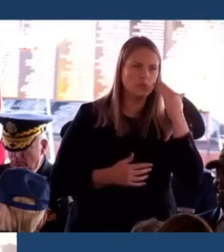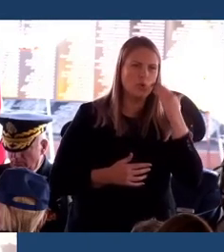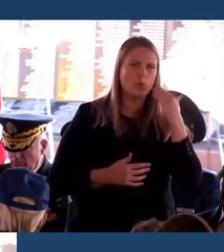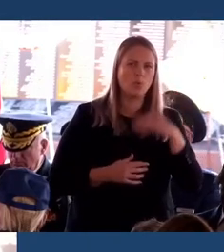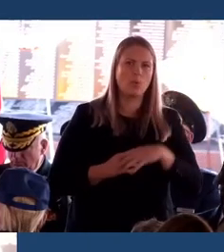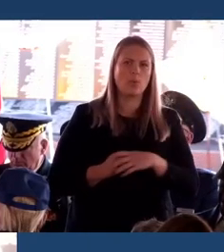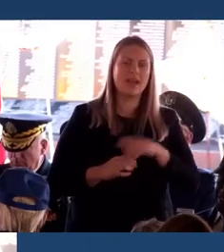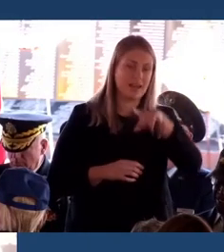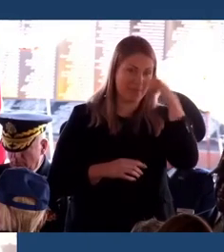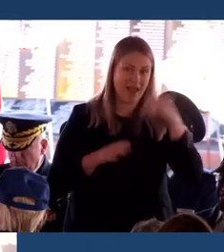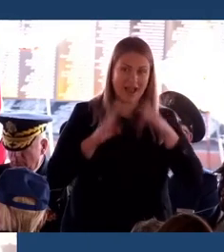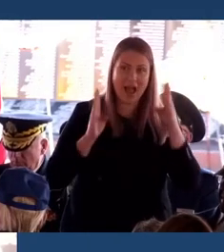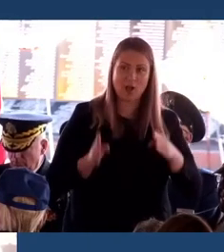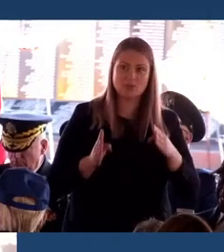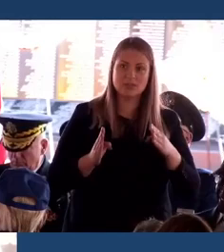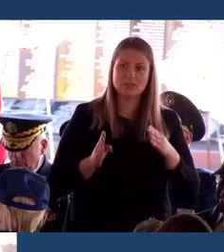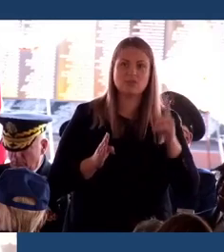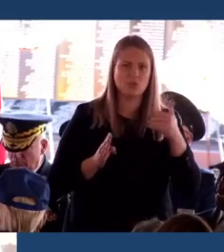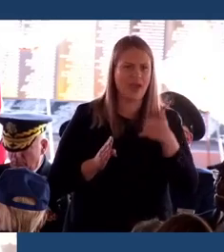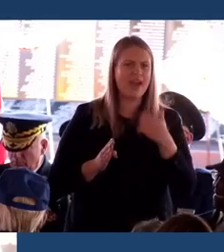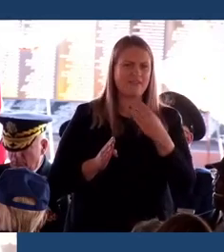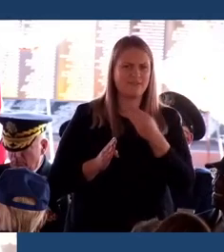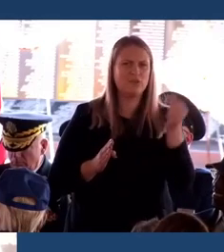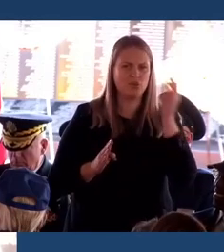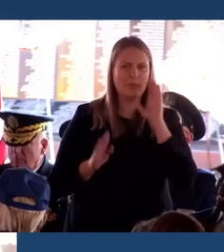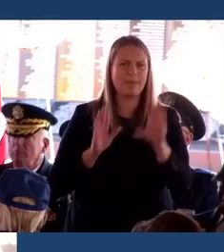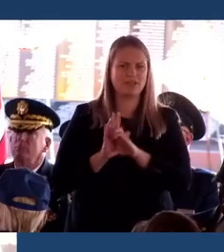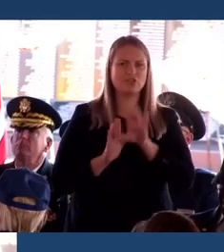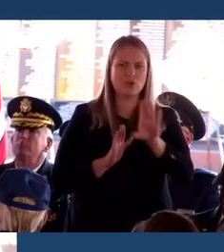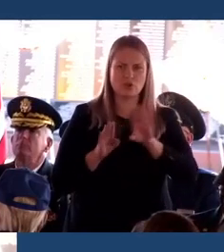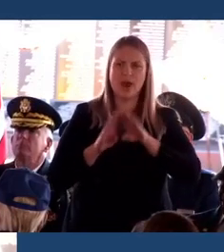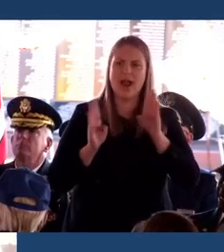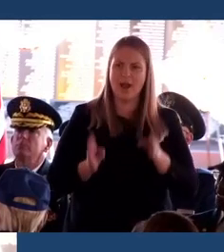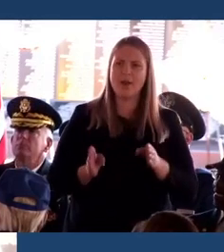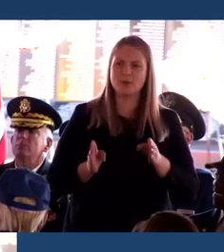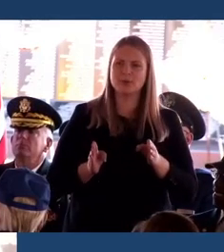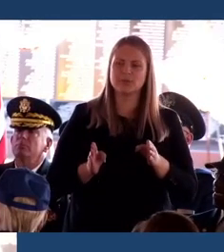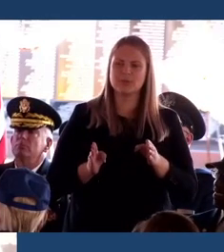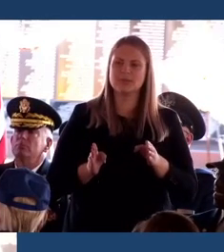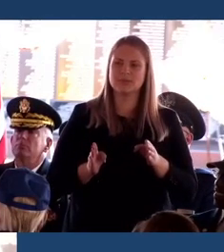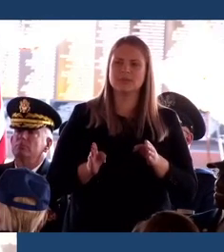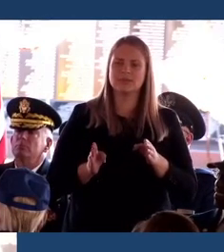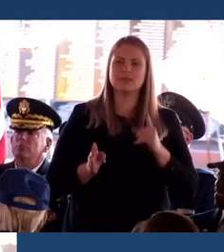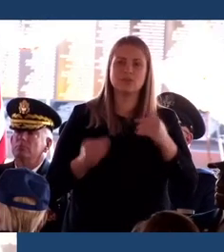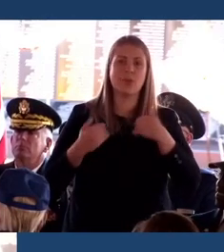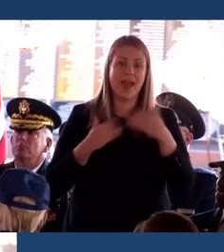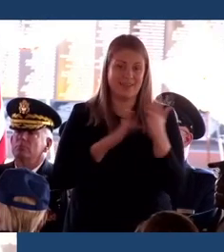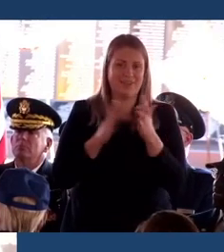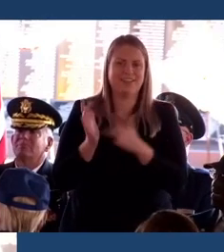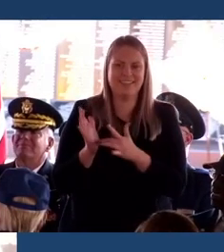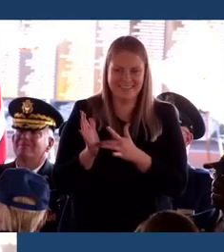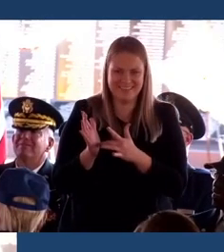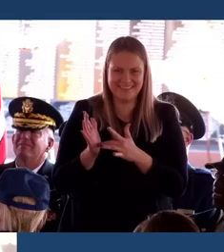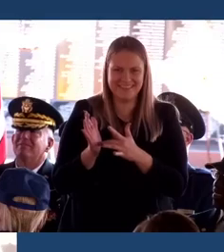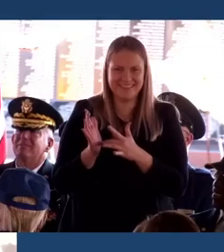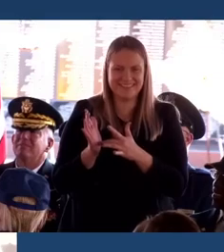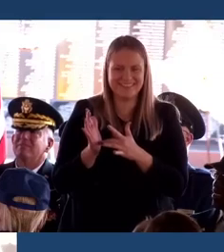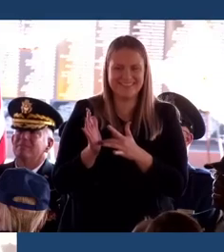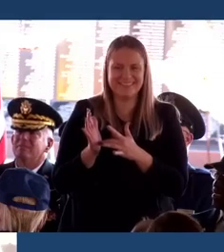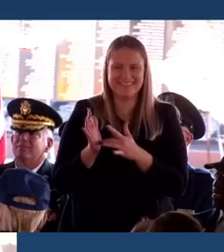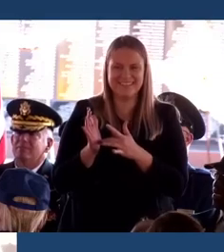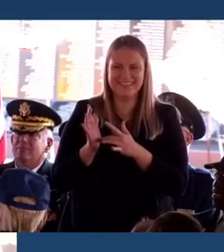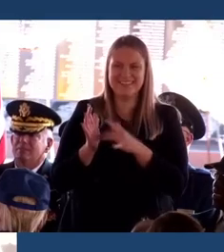black houses, you got like a couple of photos in your house. You had Jesus,